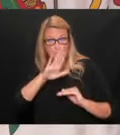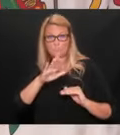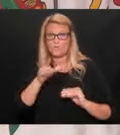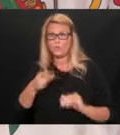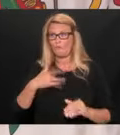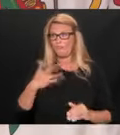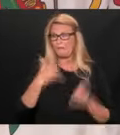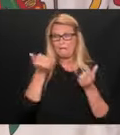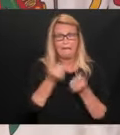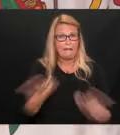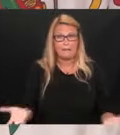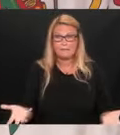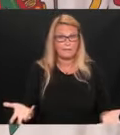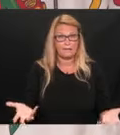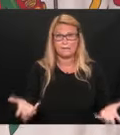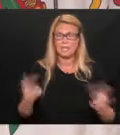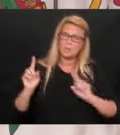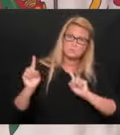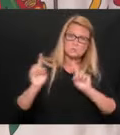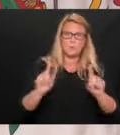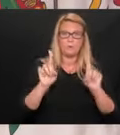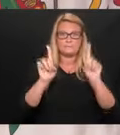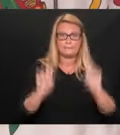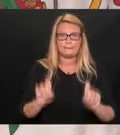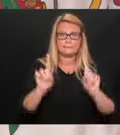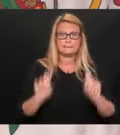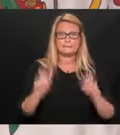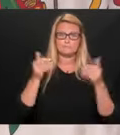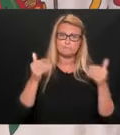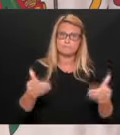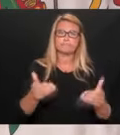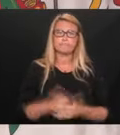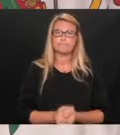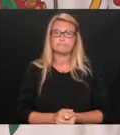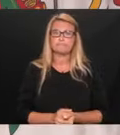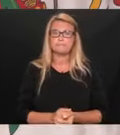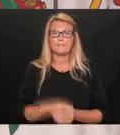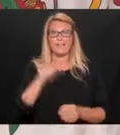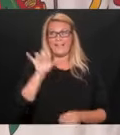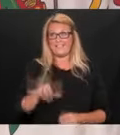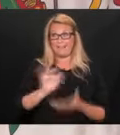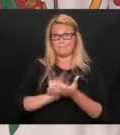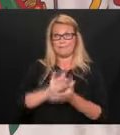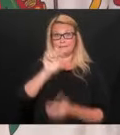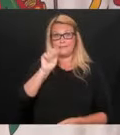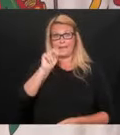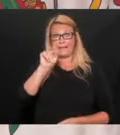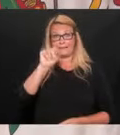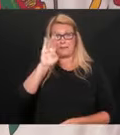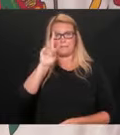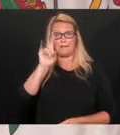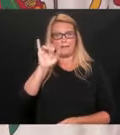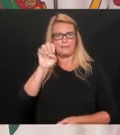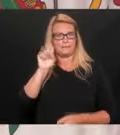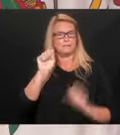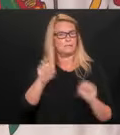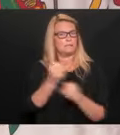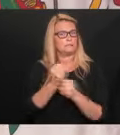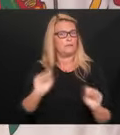whatsoever, to go get tested, and the antibodies very well could end up saving your life.